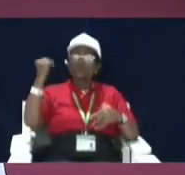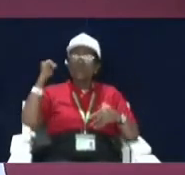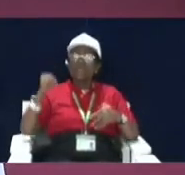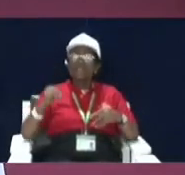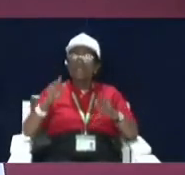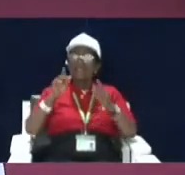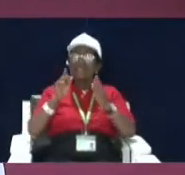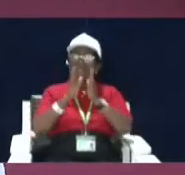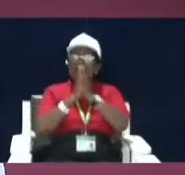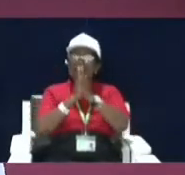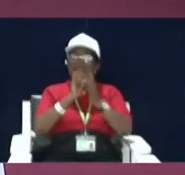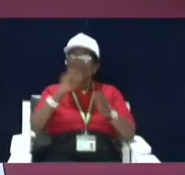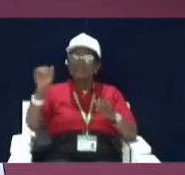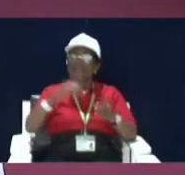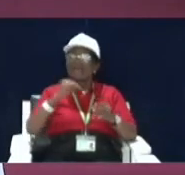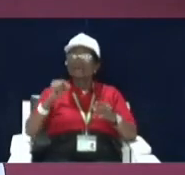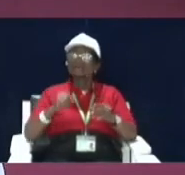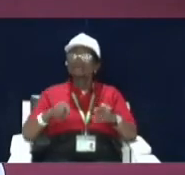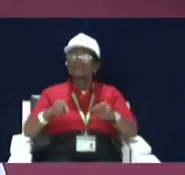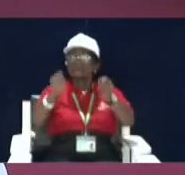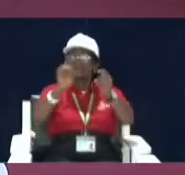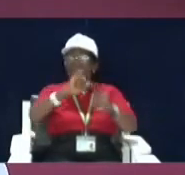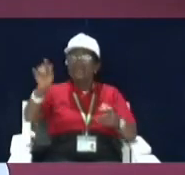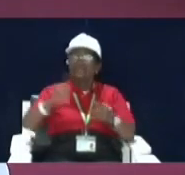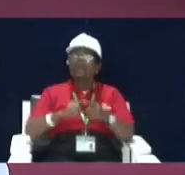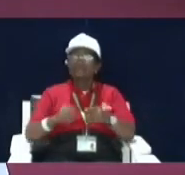to cast out the demon, etc., etc.